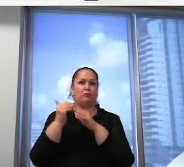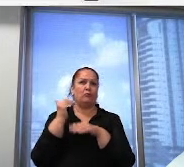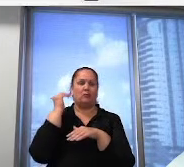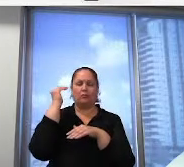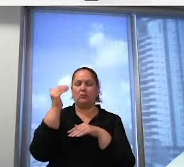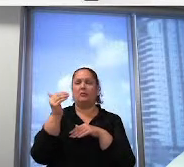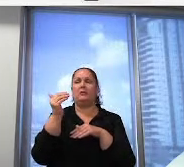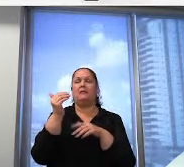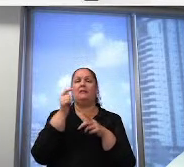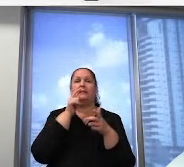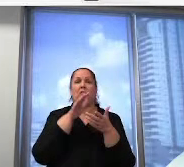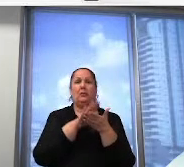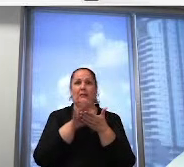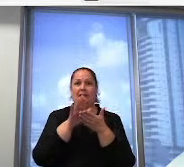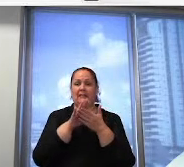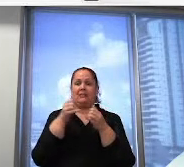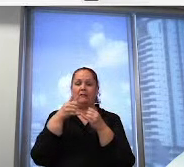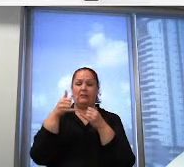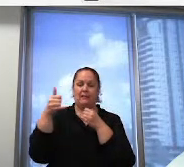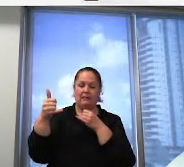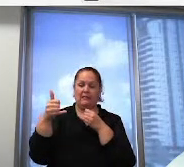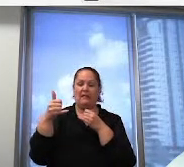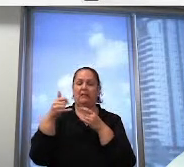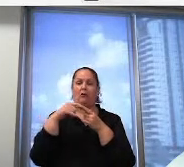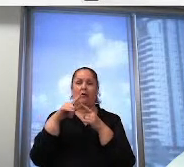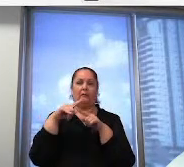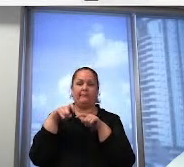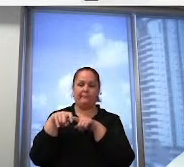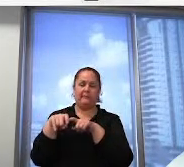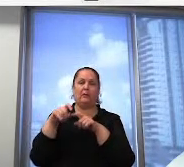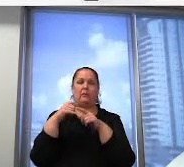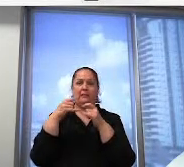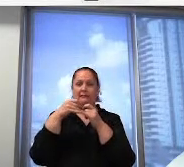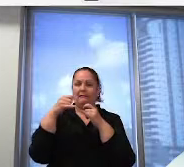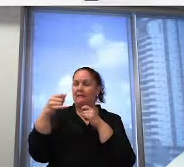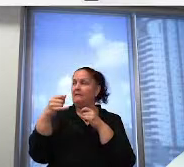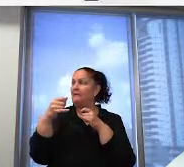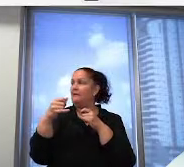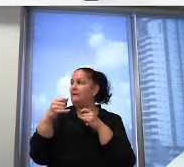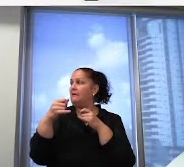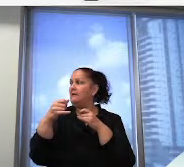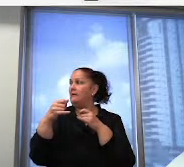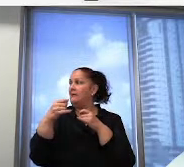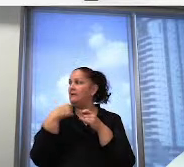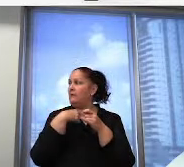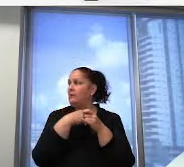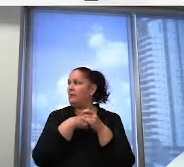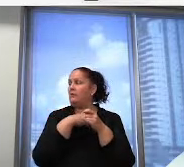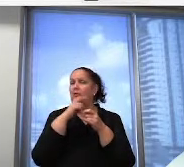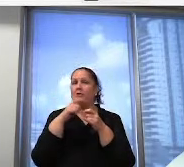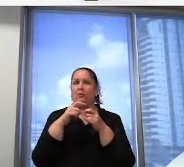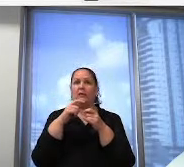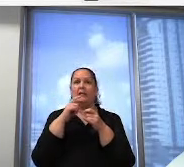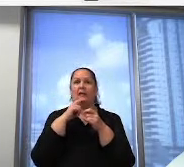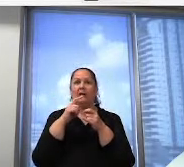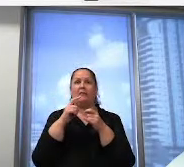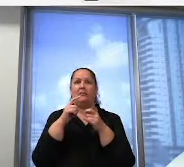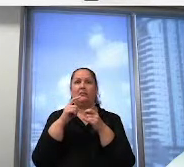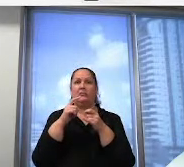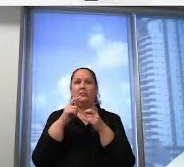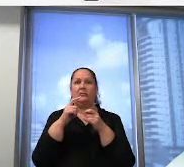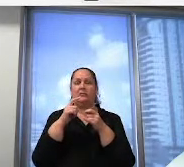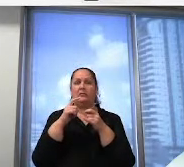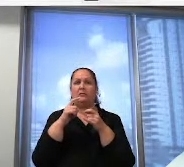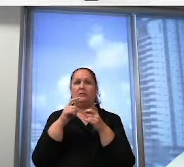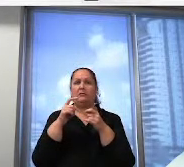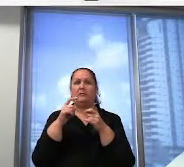within the clearance distance of the line or intertwined in the lines that we need to have great